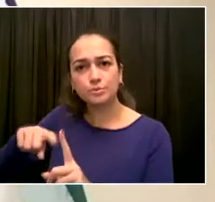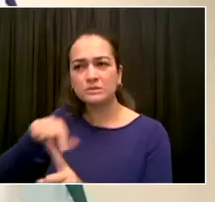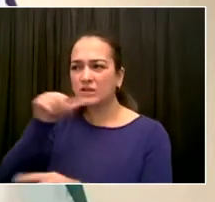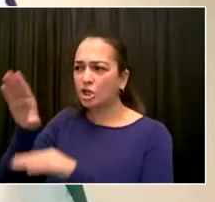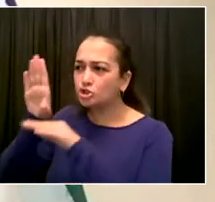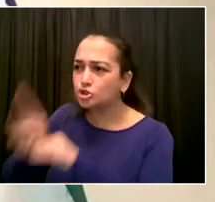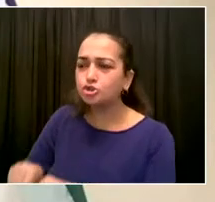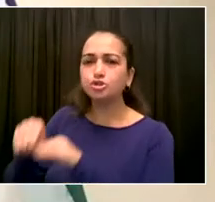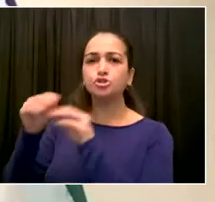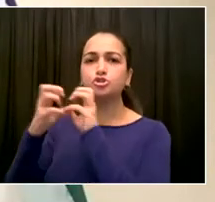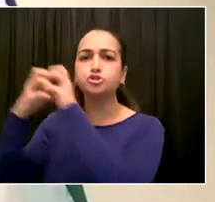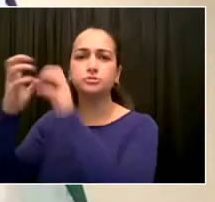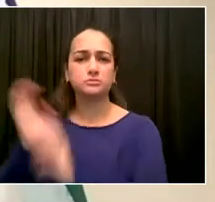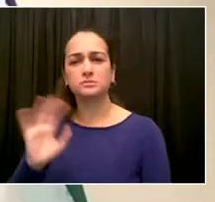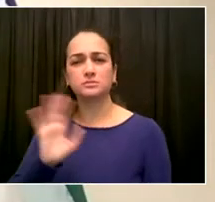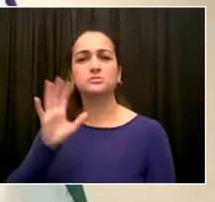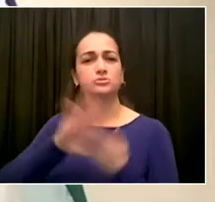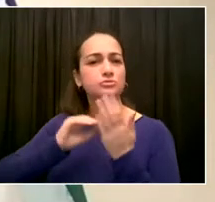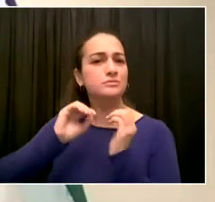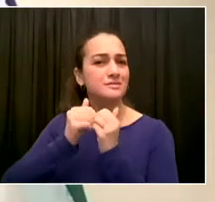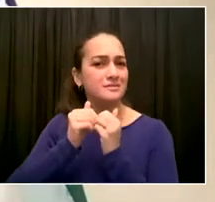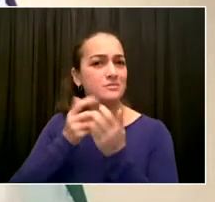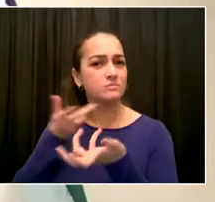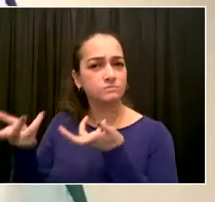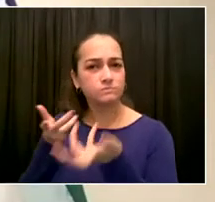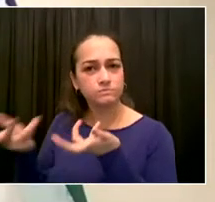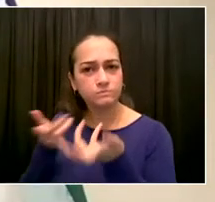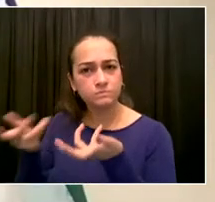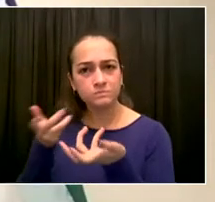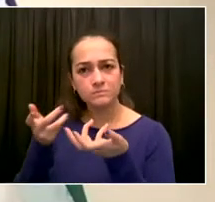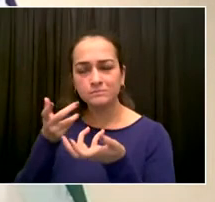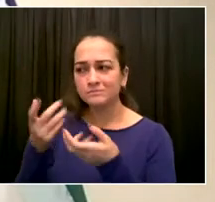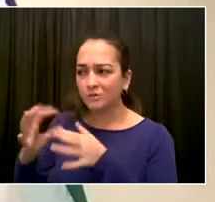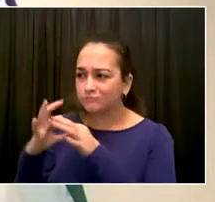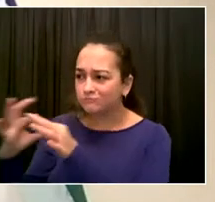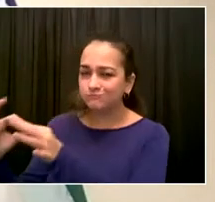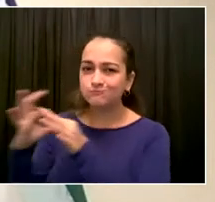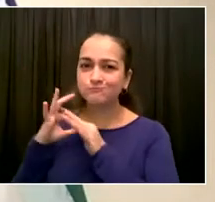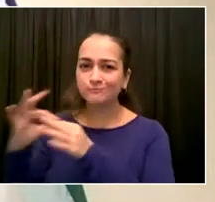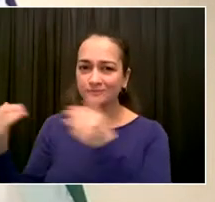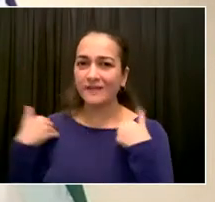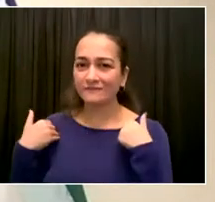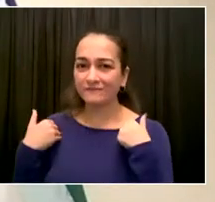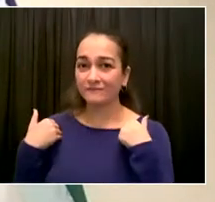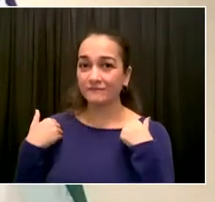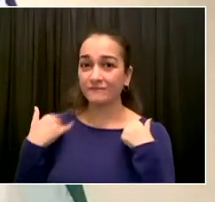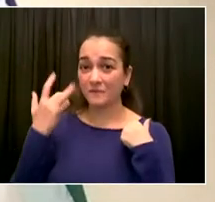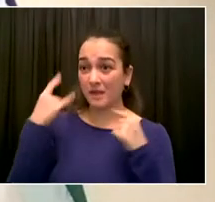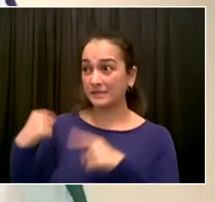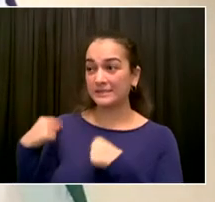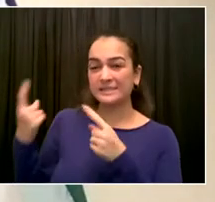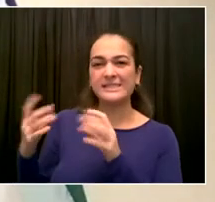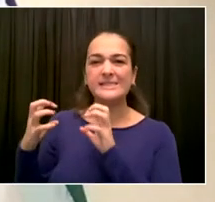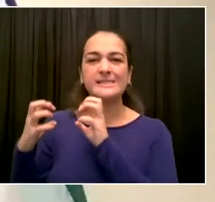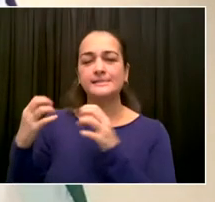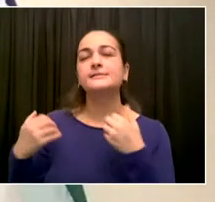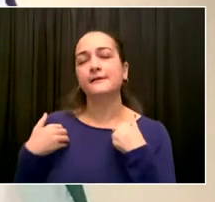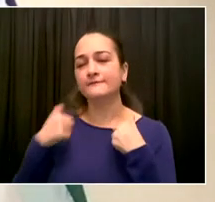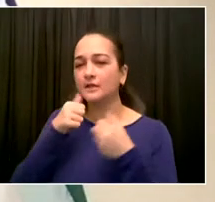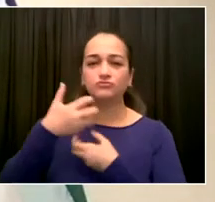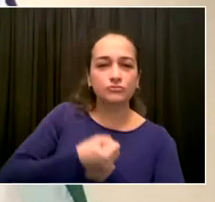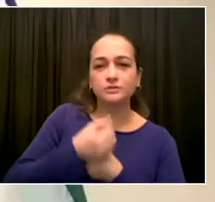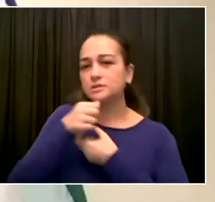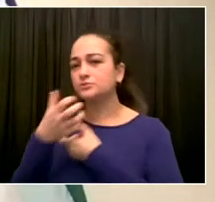discussion regarding having the school safety agents, making sure that the students are safe, but also making sure that